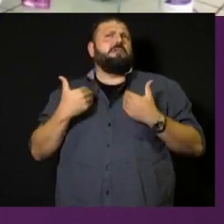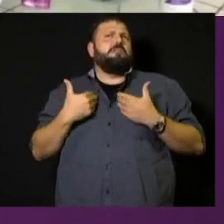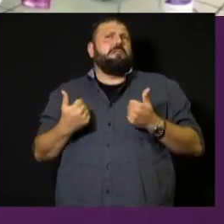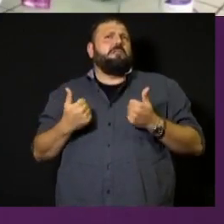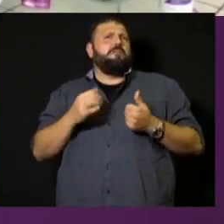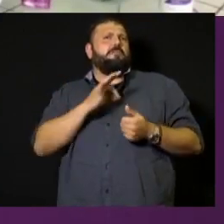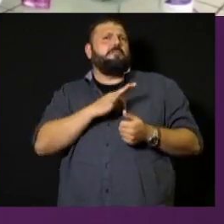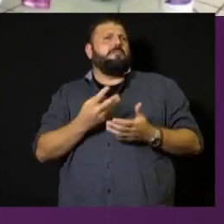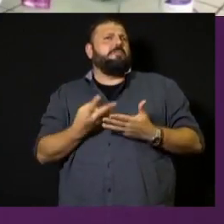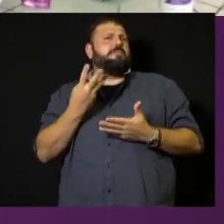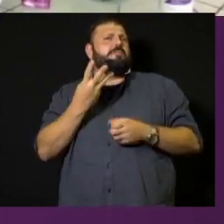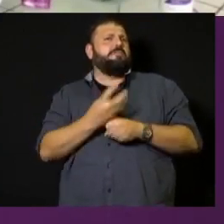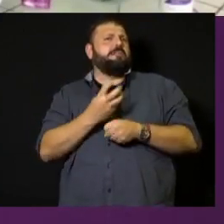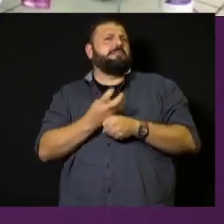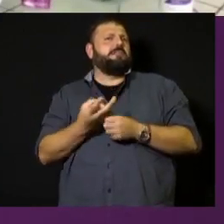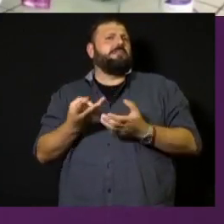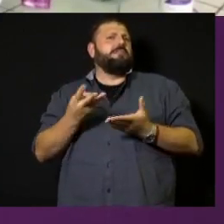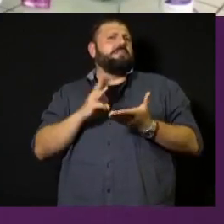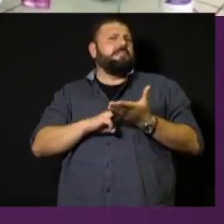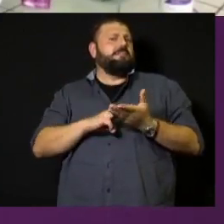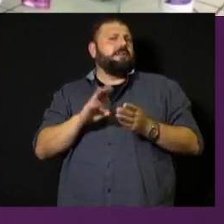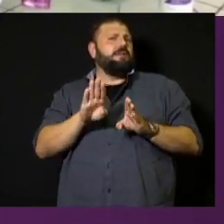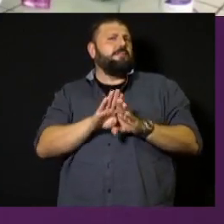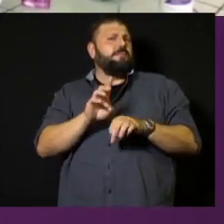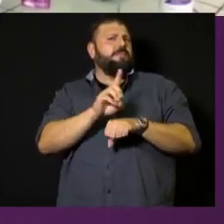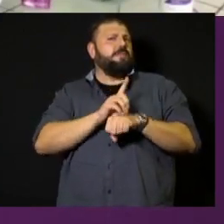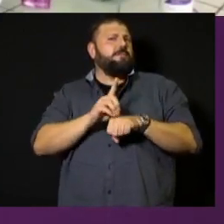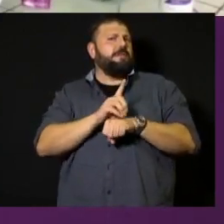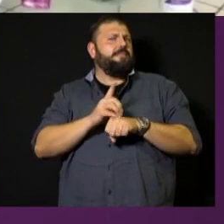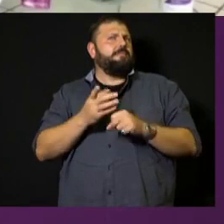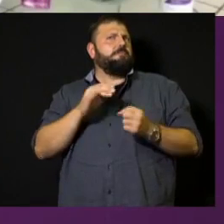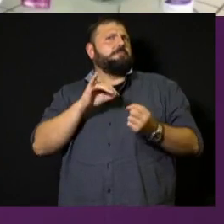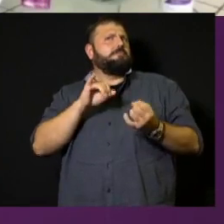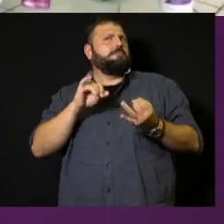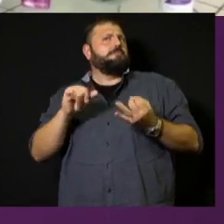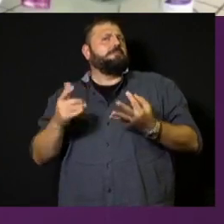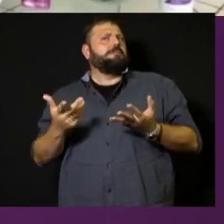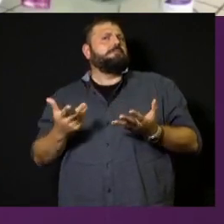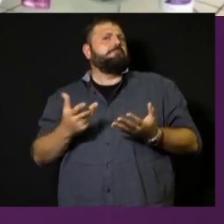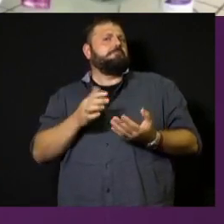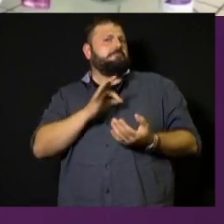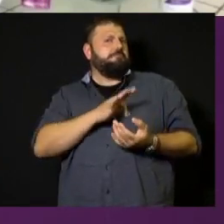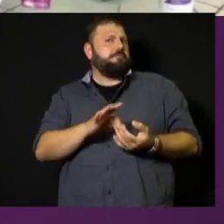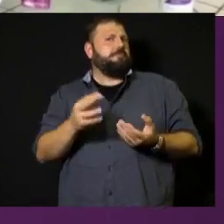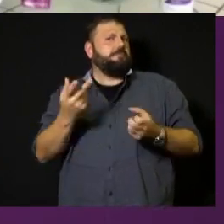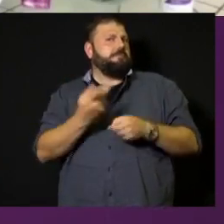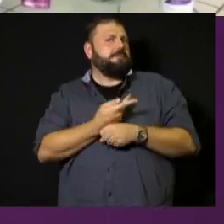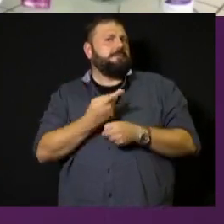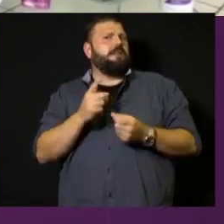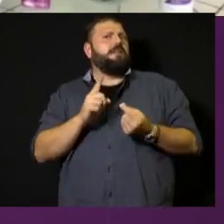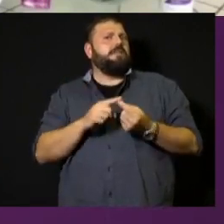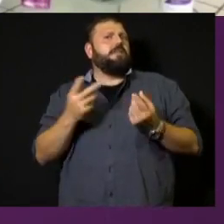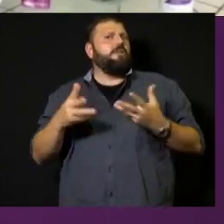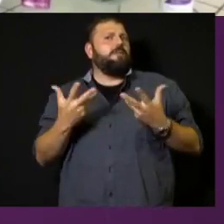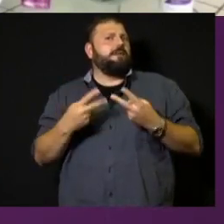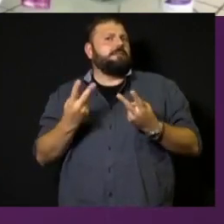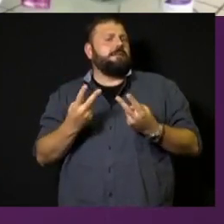I've started and I'm triple diamond? So you will experience that.